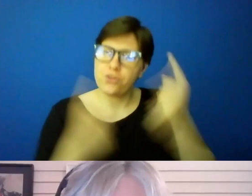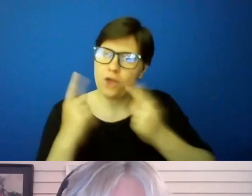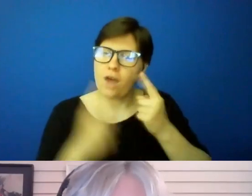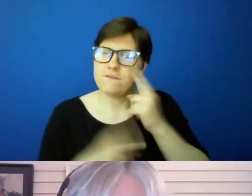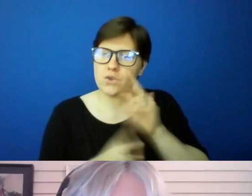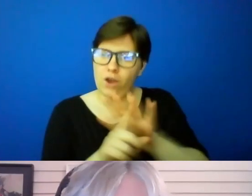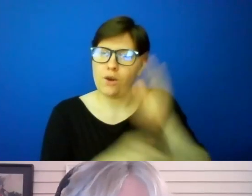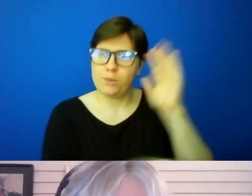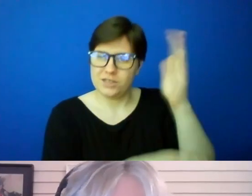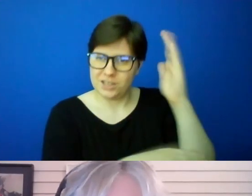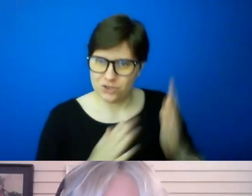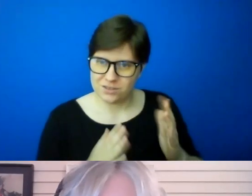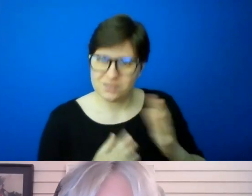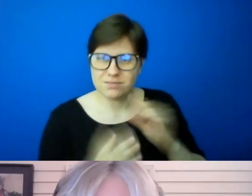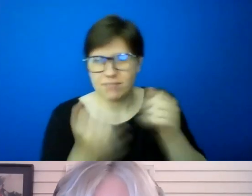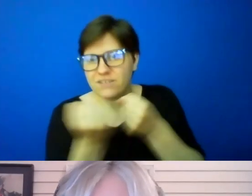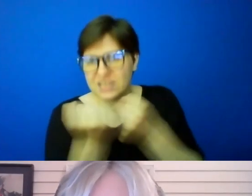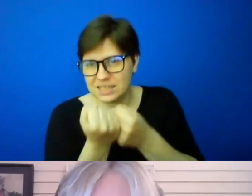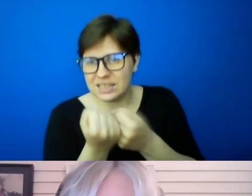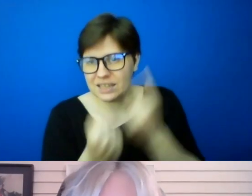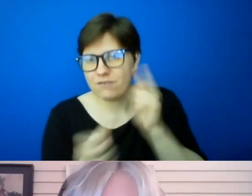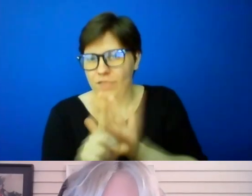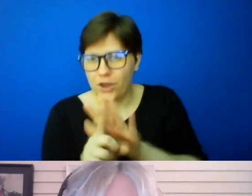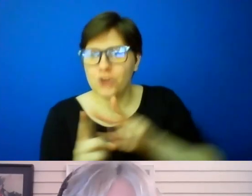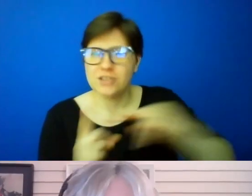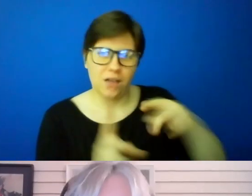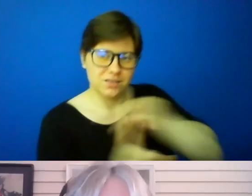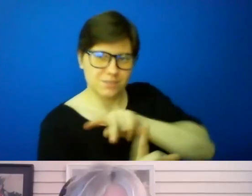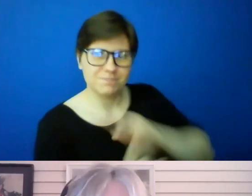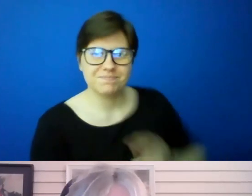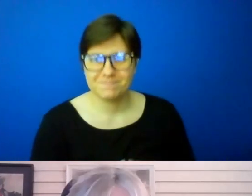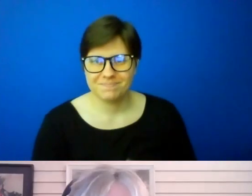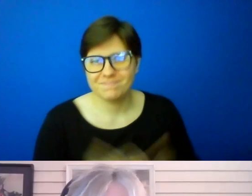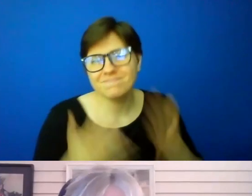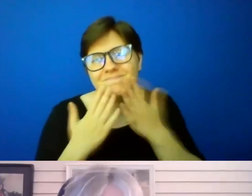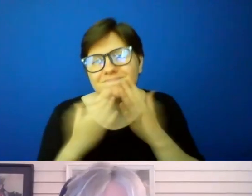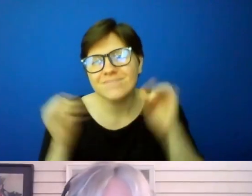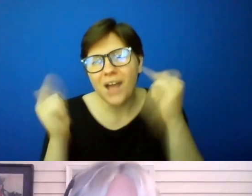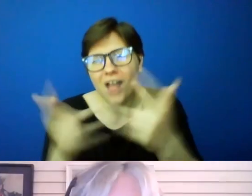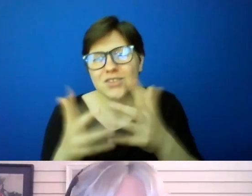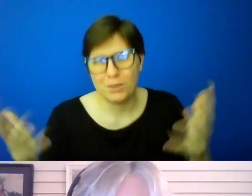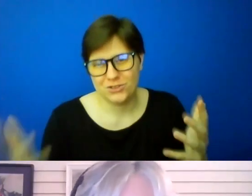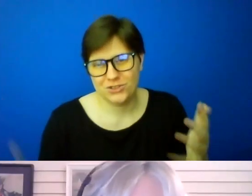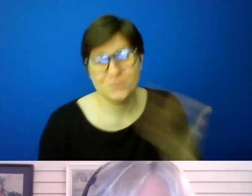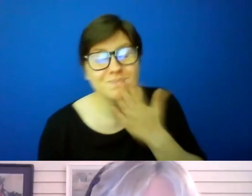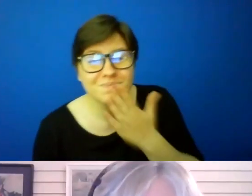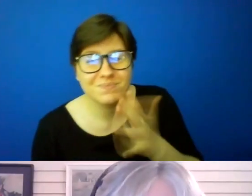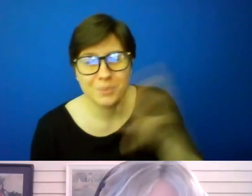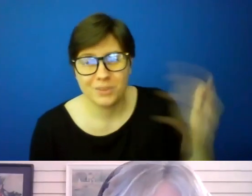presentations and the advocacy that they do for their sides. So thank you all very much. Thank you very much. Goodbye.